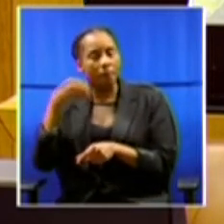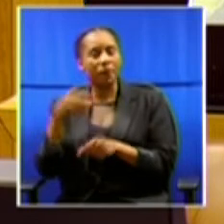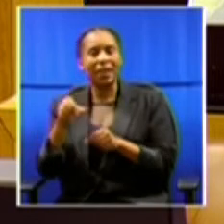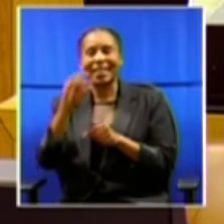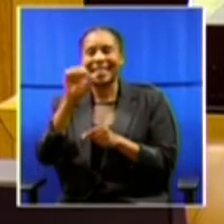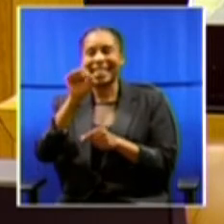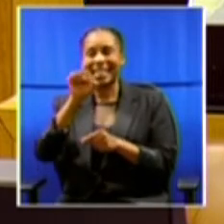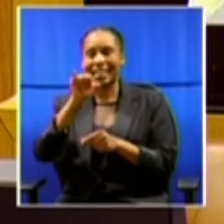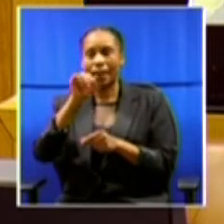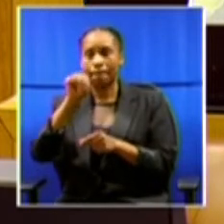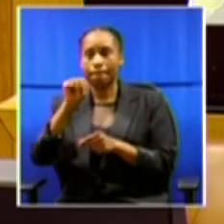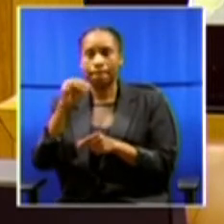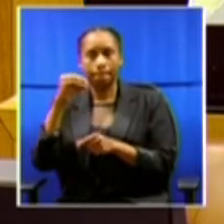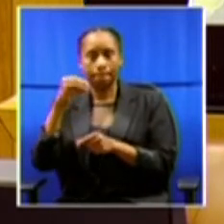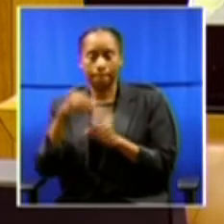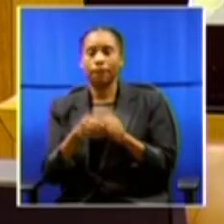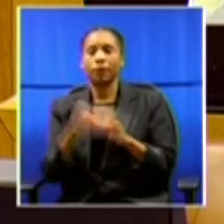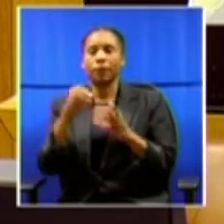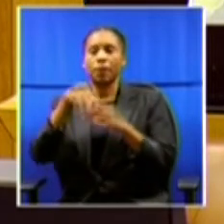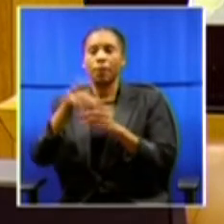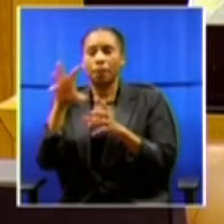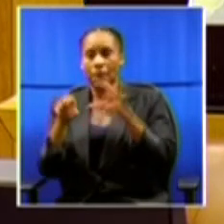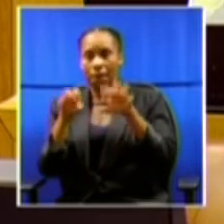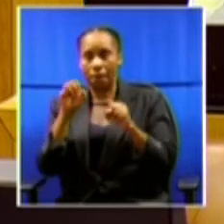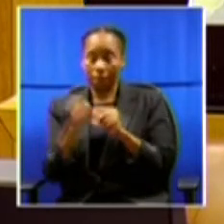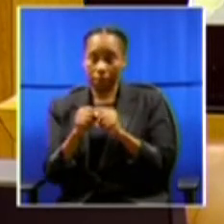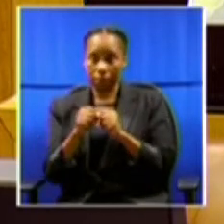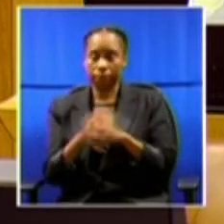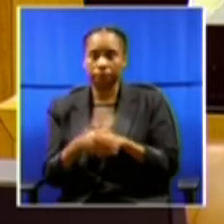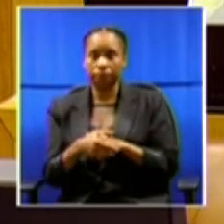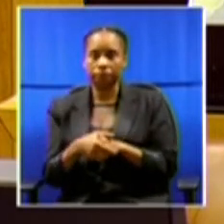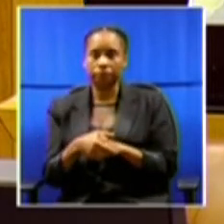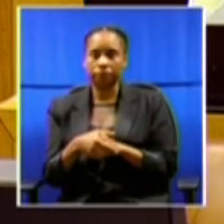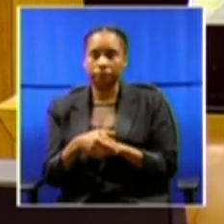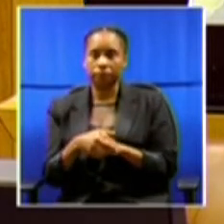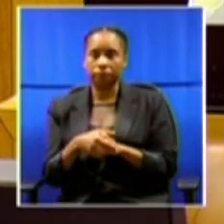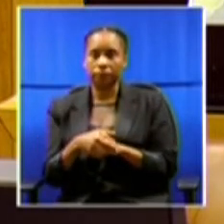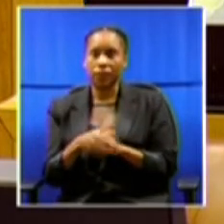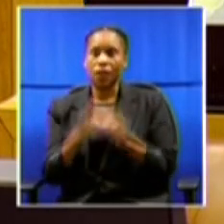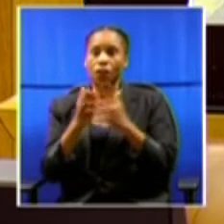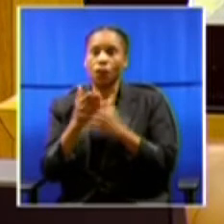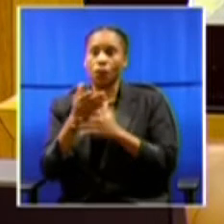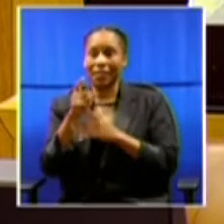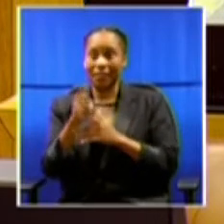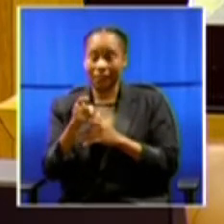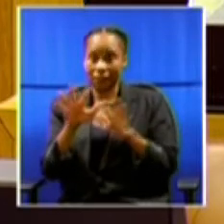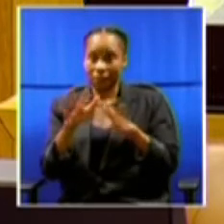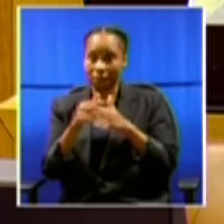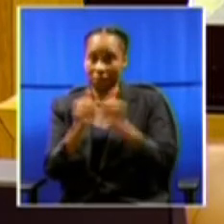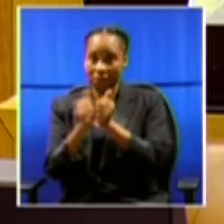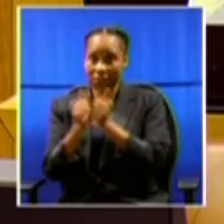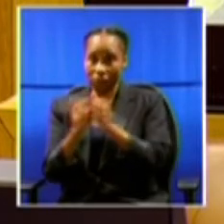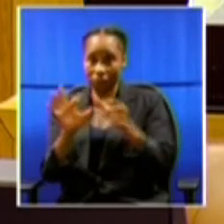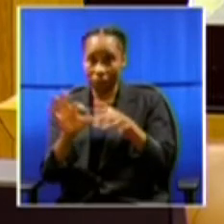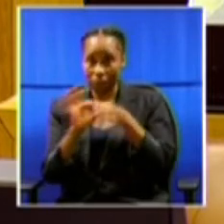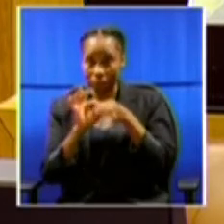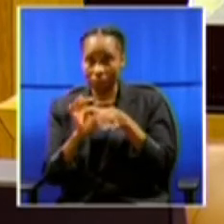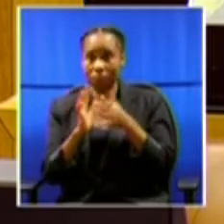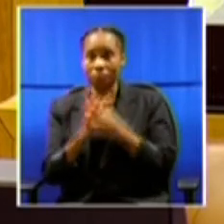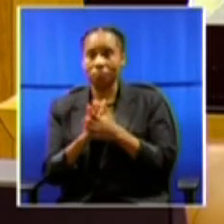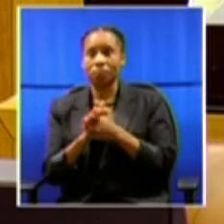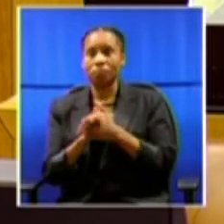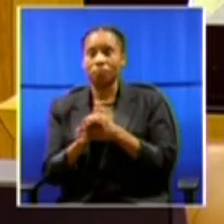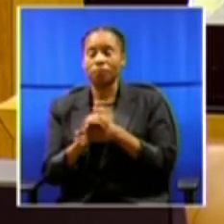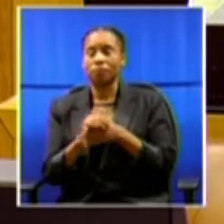intelligence for further operationalization and processing. Through these collaborative initiatives,